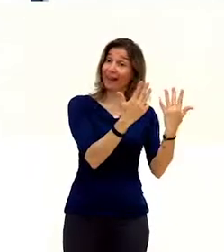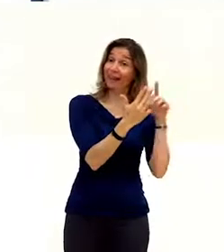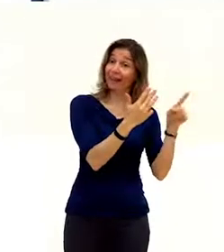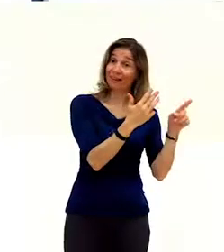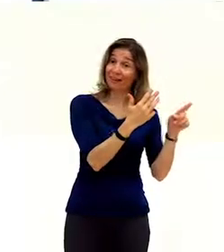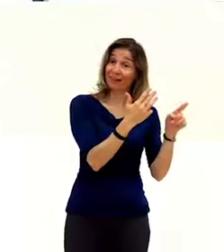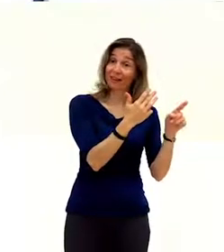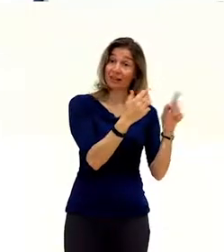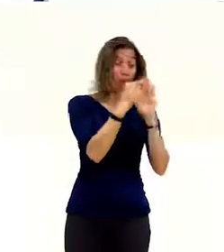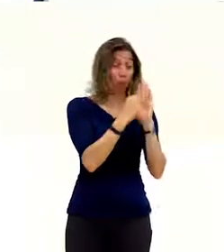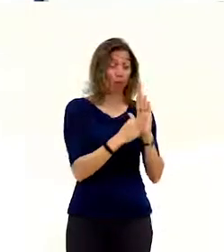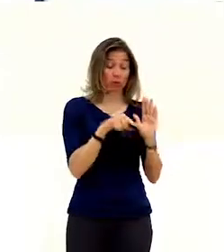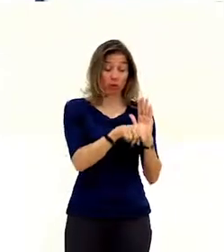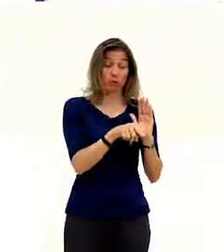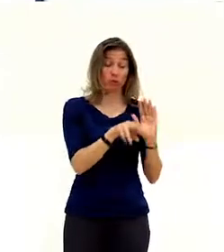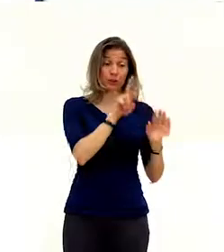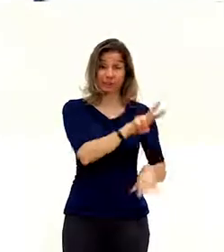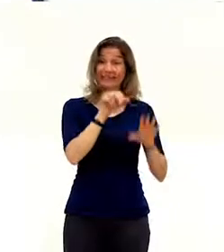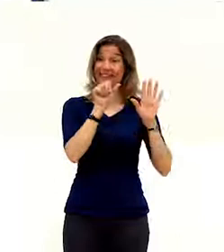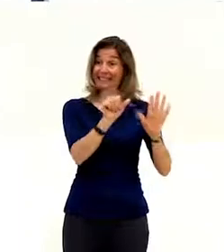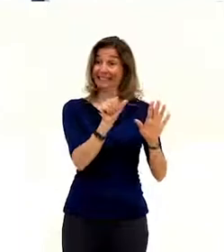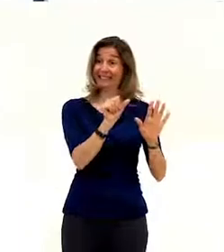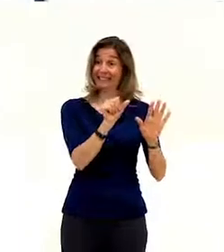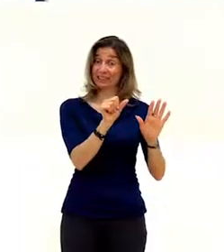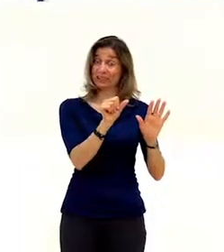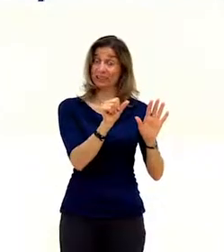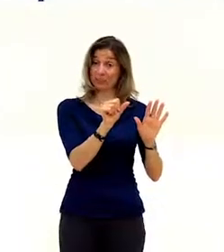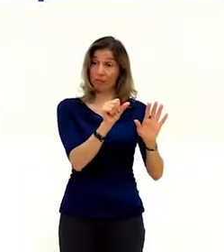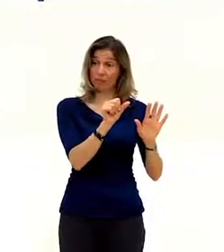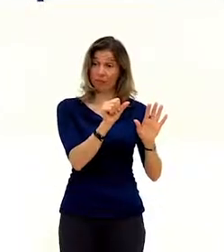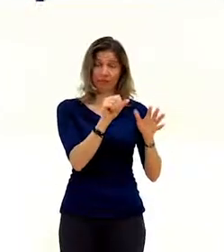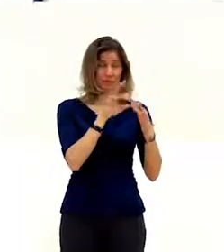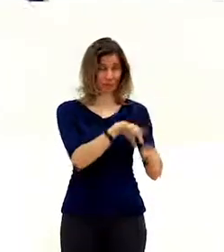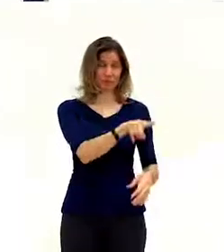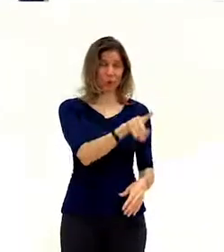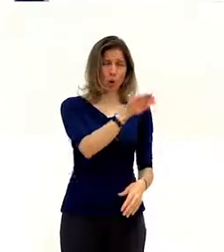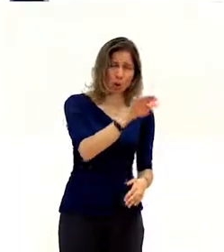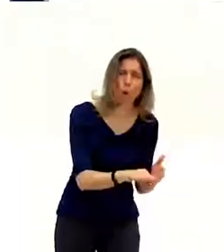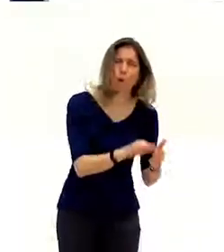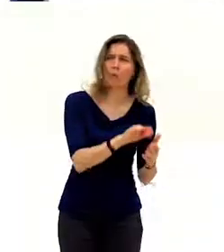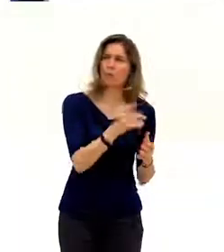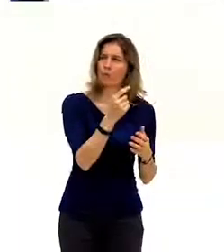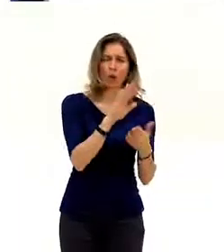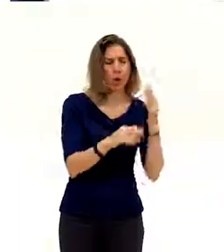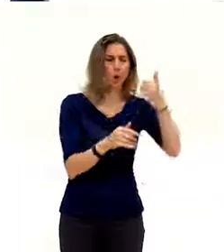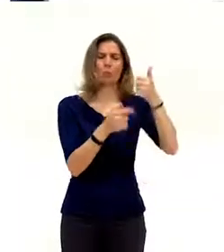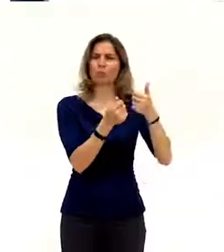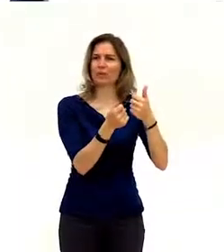Protocol 26, under the premise of the lowest price. Very difficult or